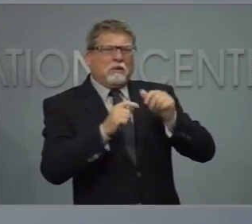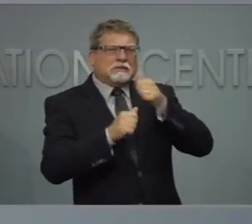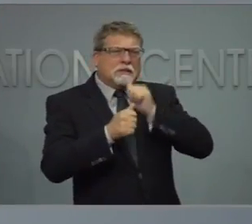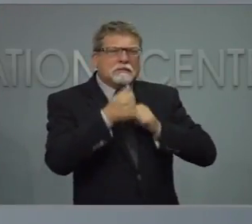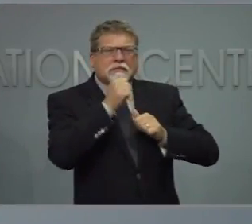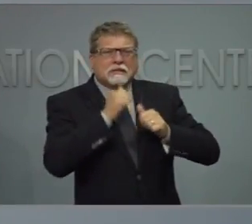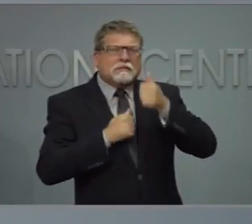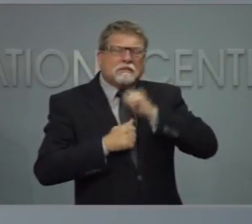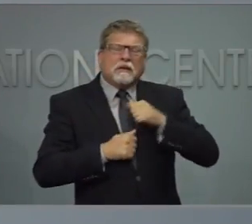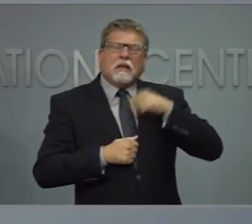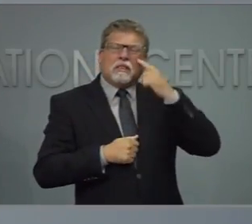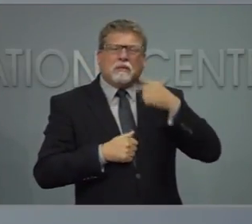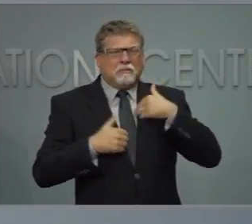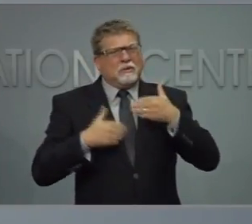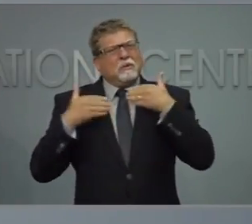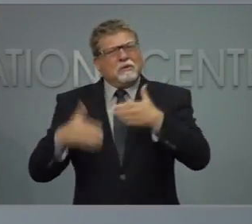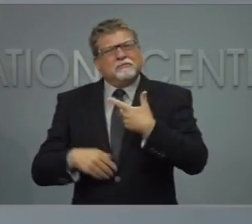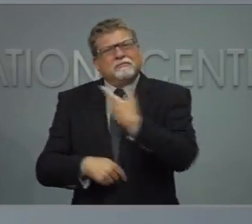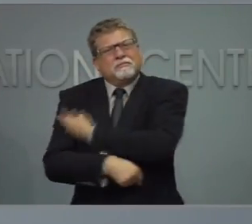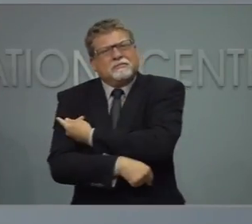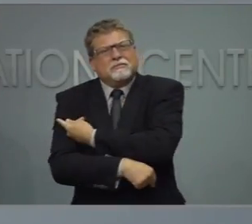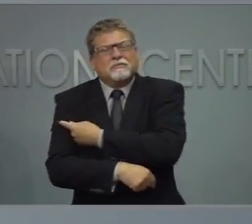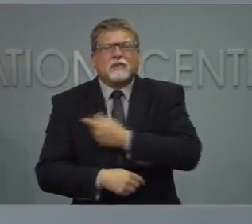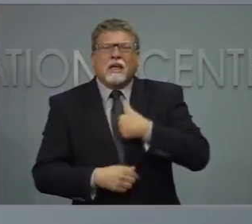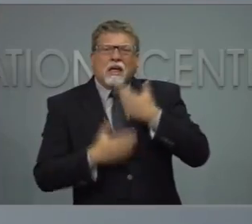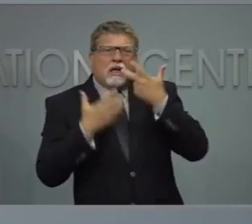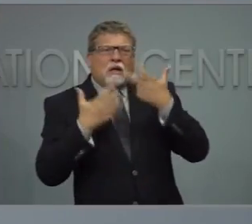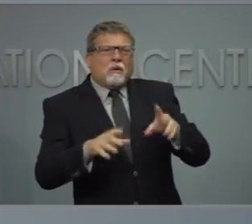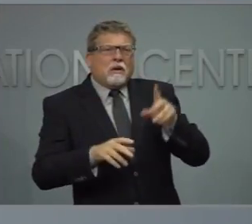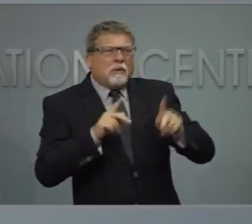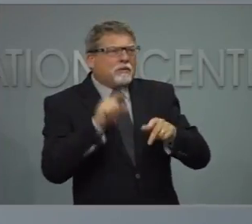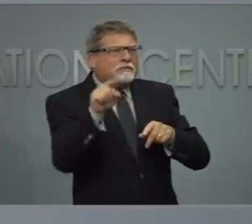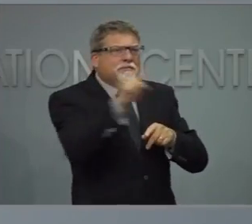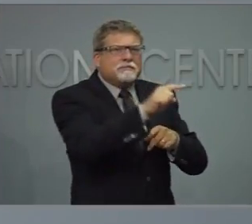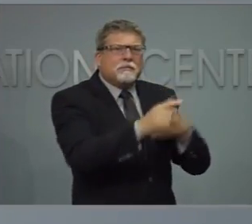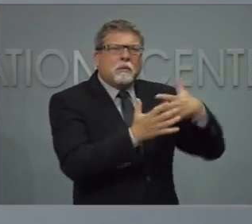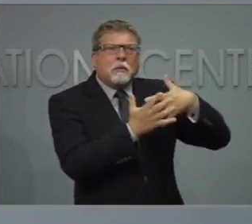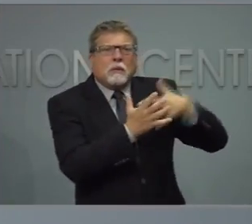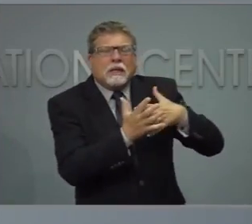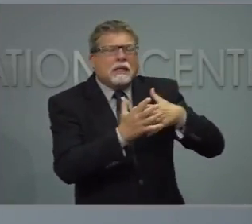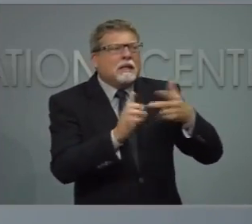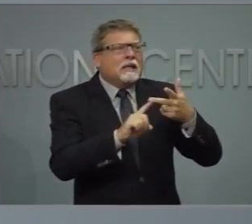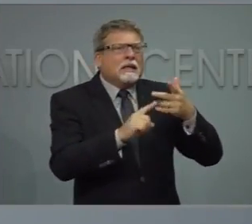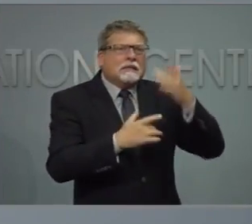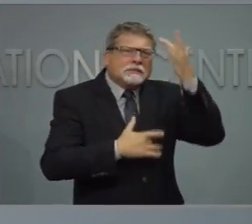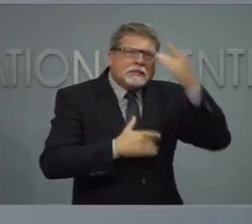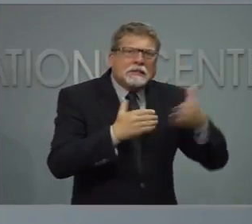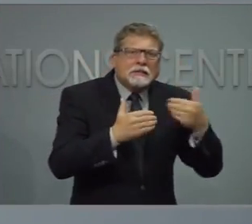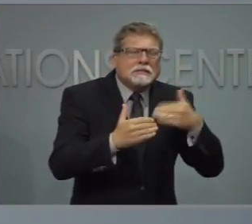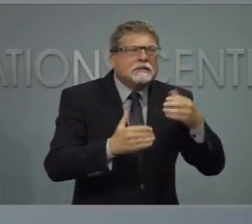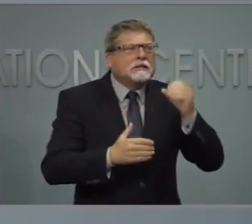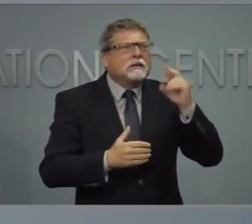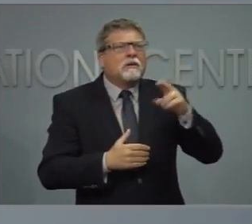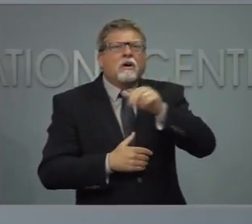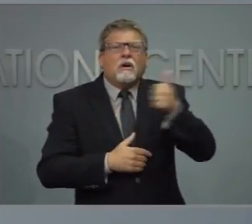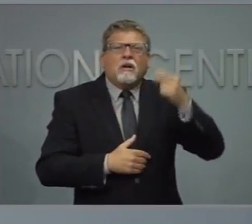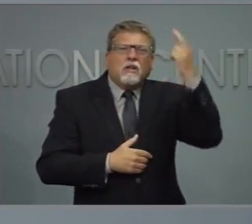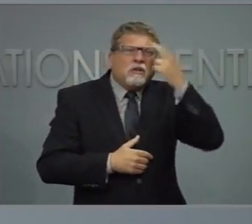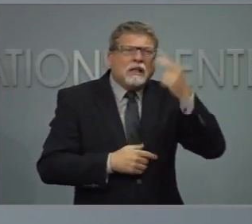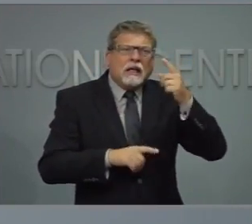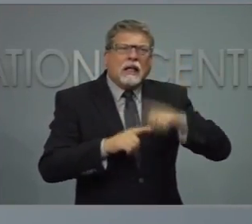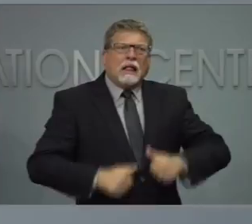have been affected by COVID, anybody who has a sickness or something that could prohibit them from being able to live